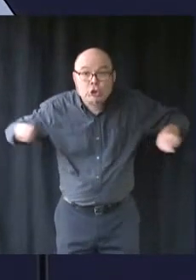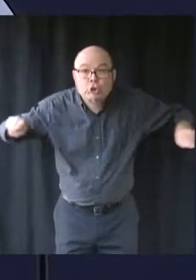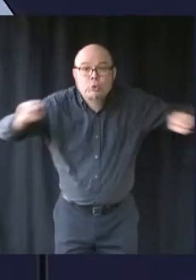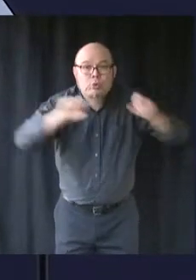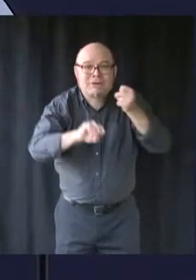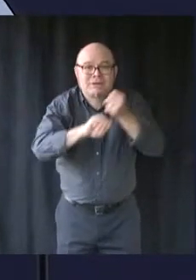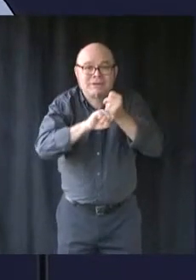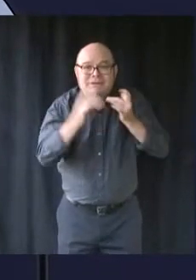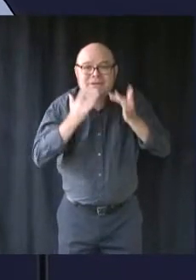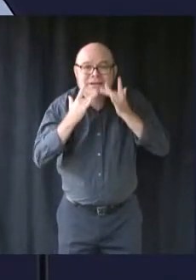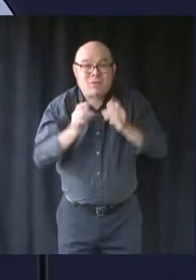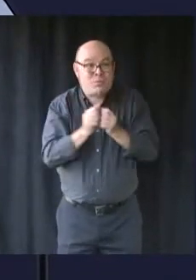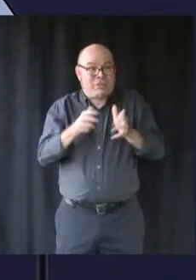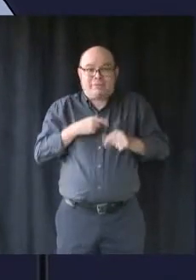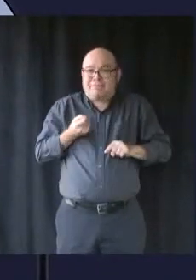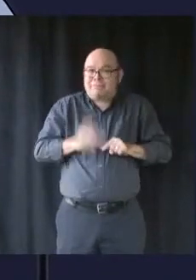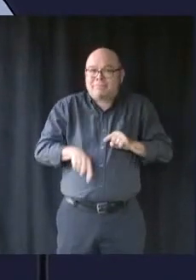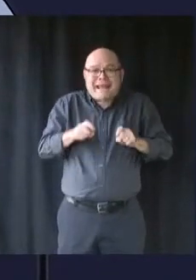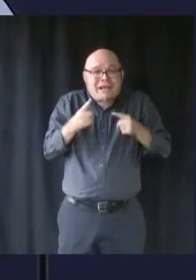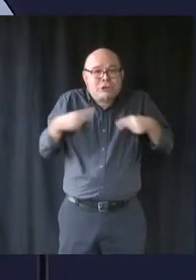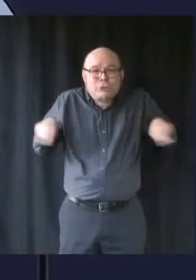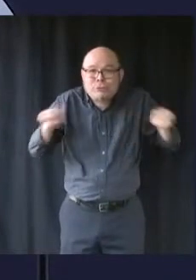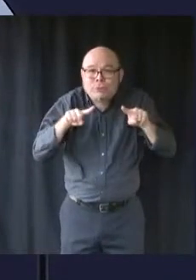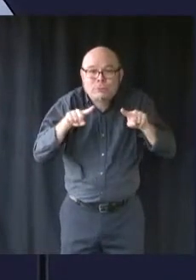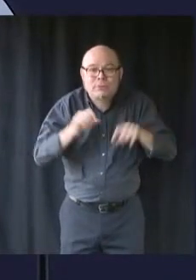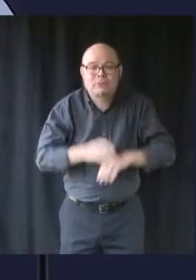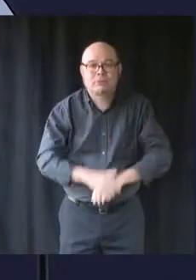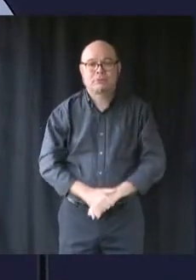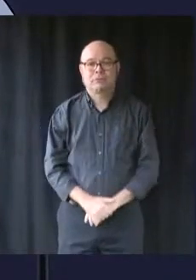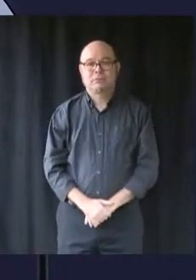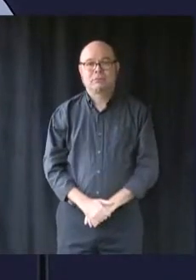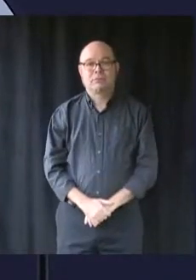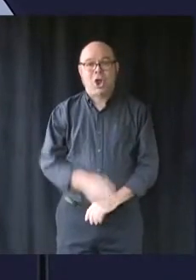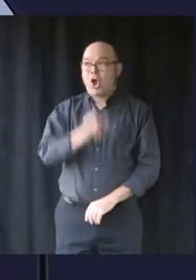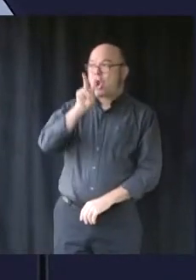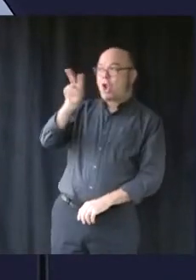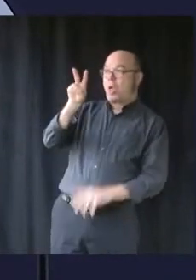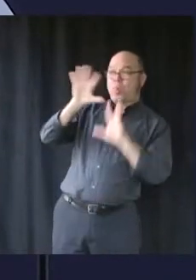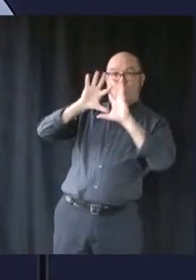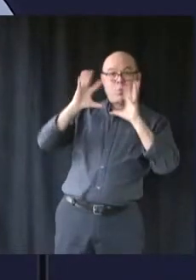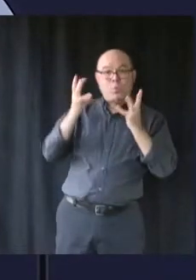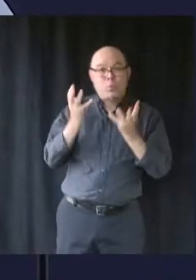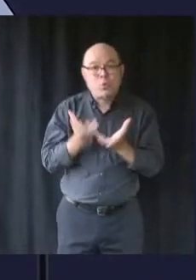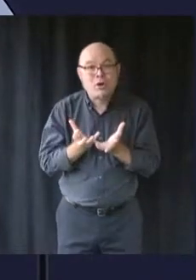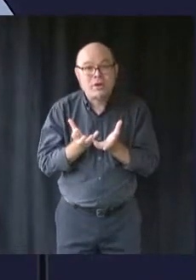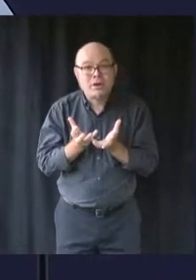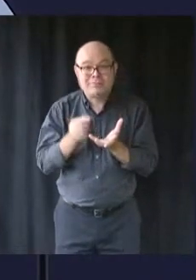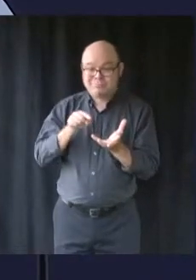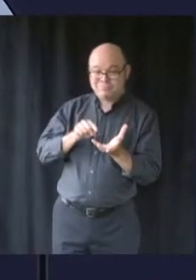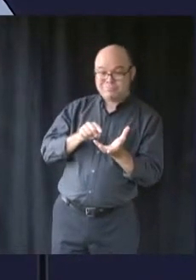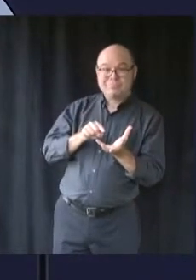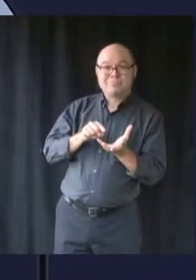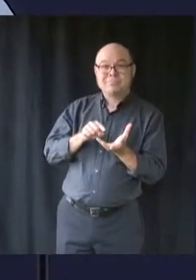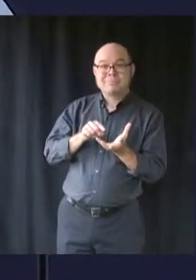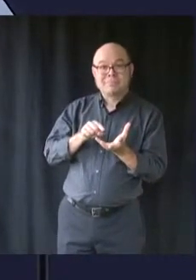And as we look around the world today, we see human rights and democratic principles increasingly